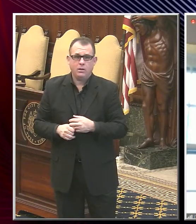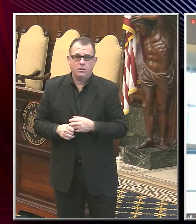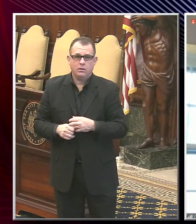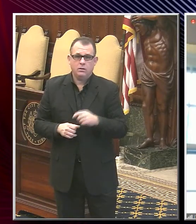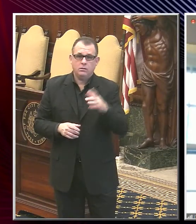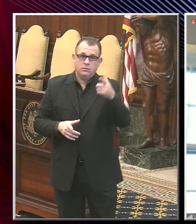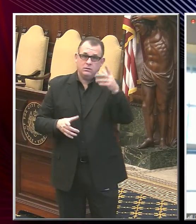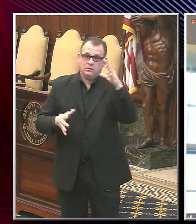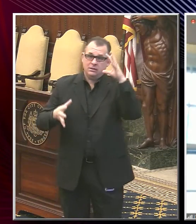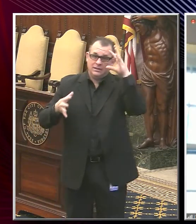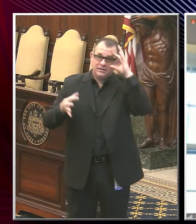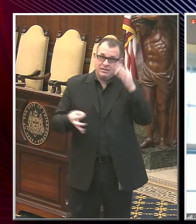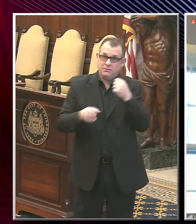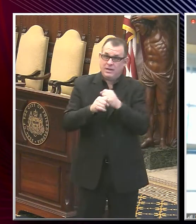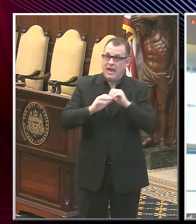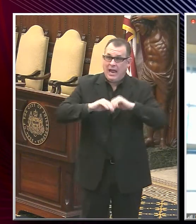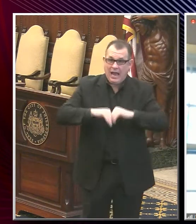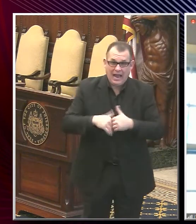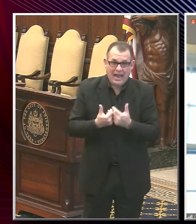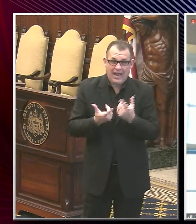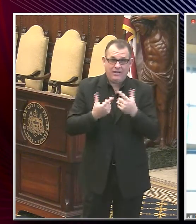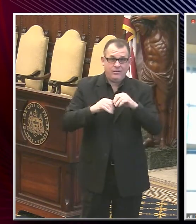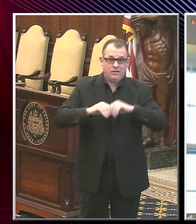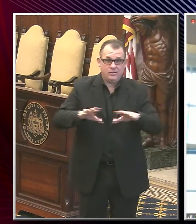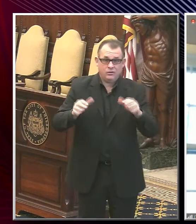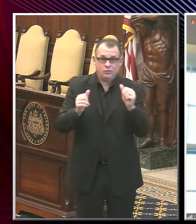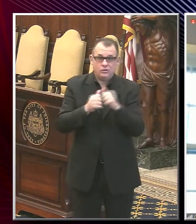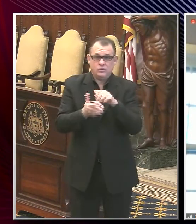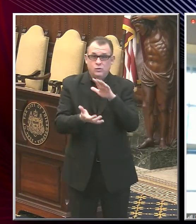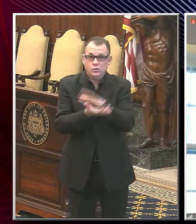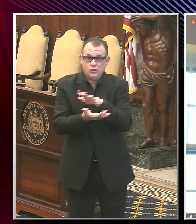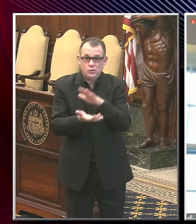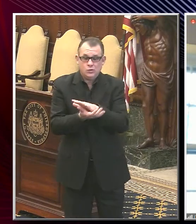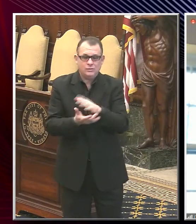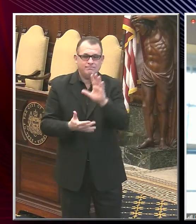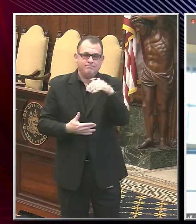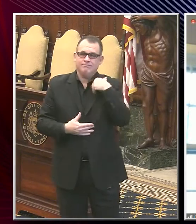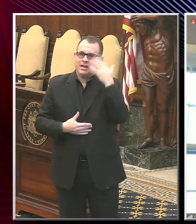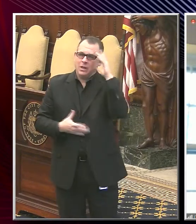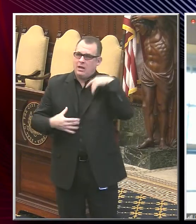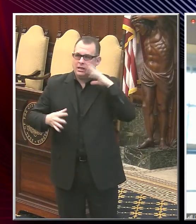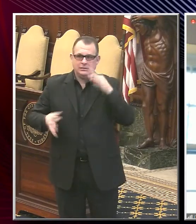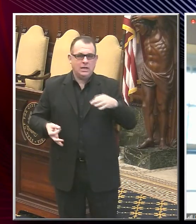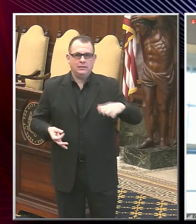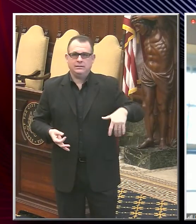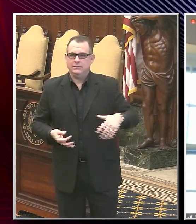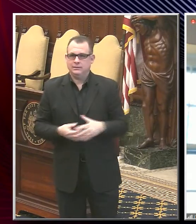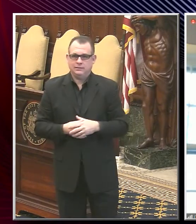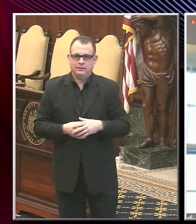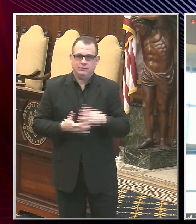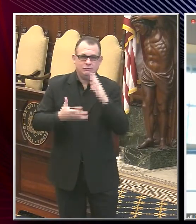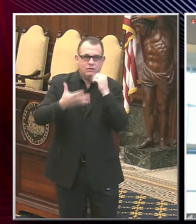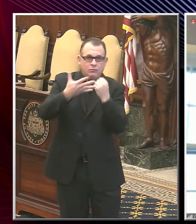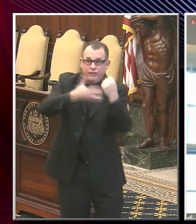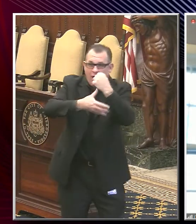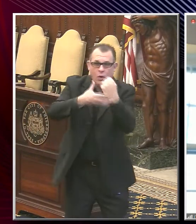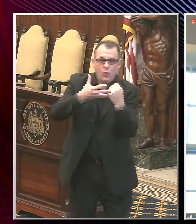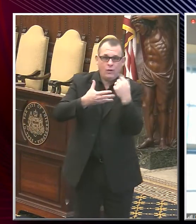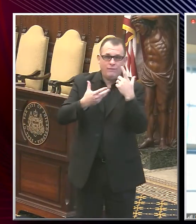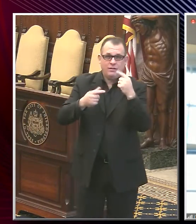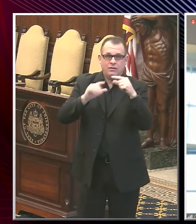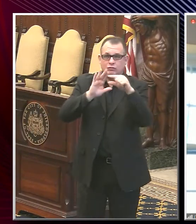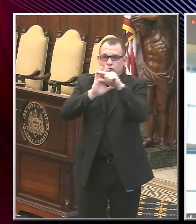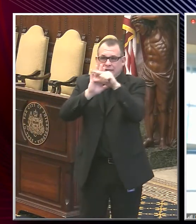So we haven't made any decisions on how to roll this out within the schools as far as